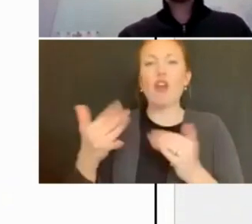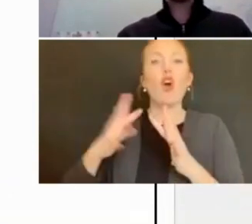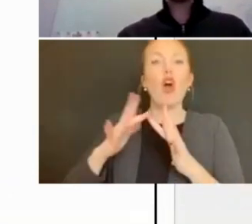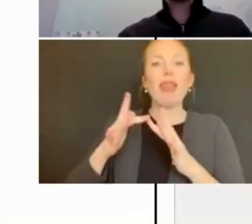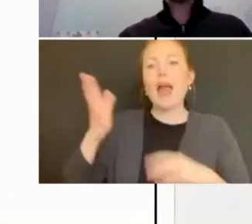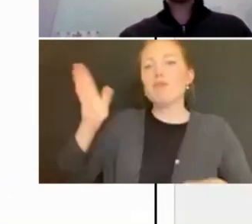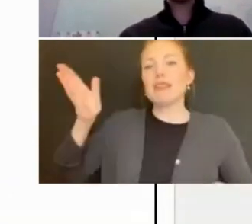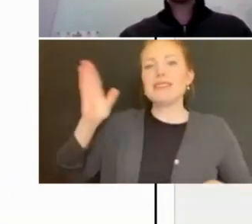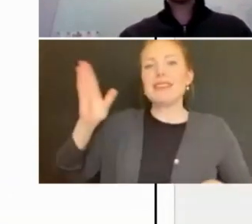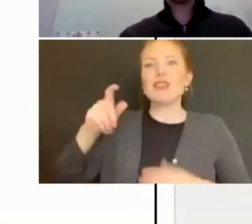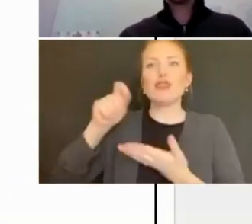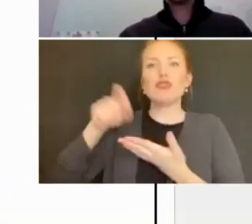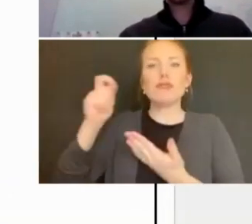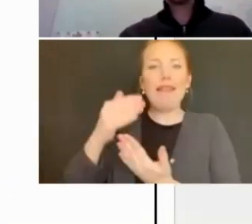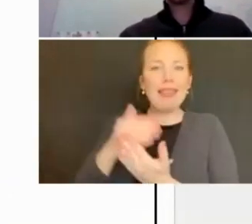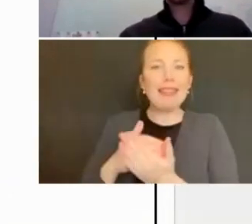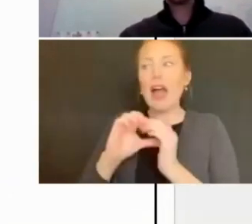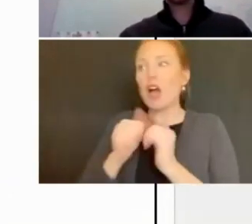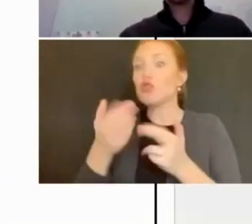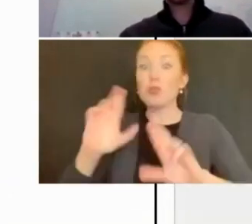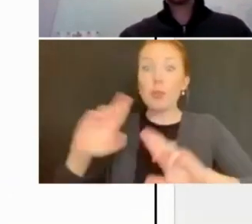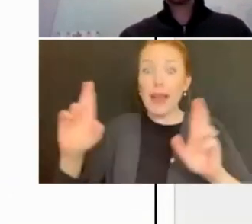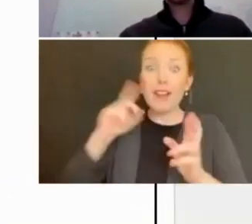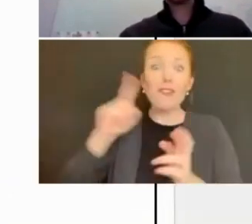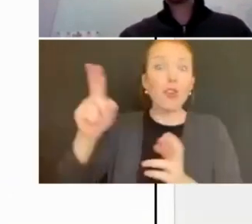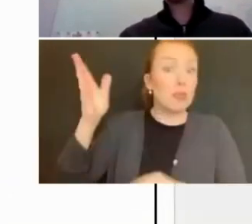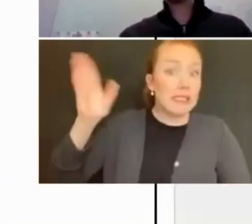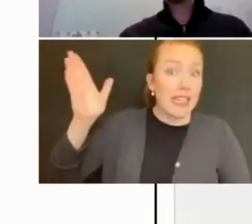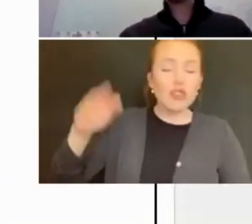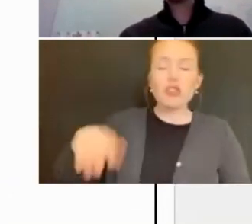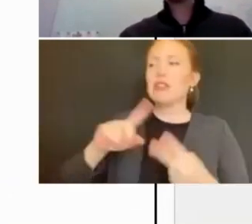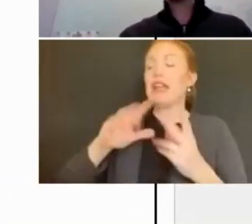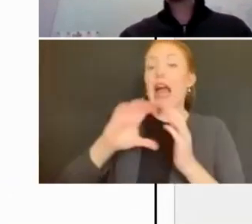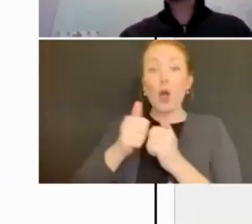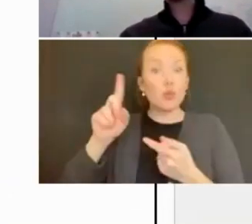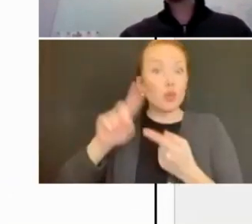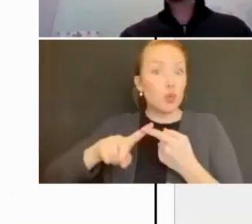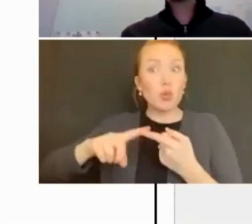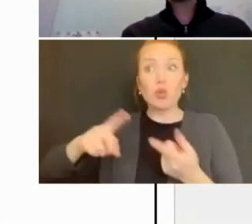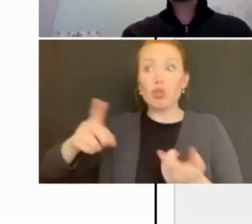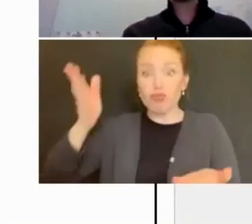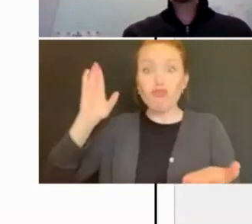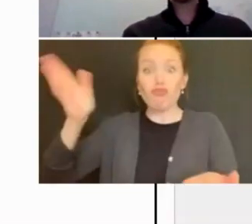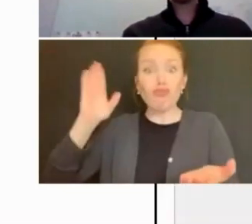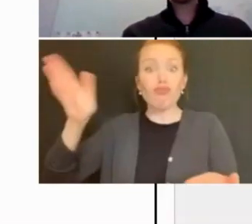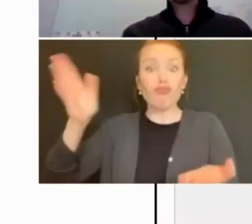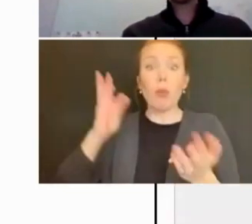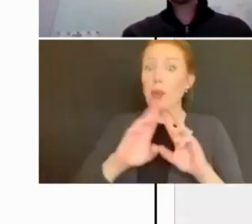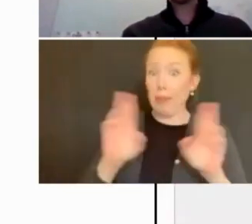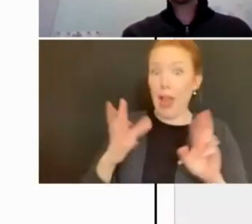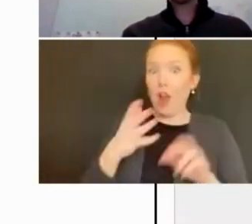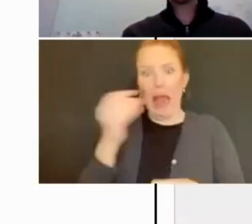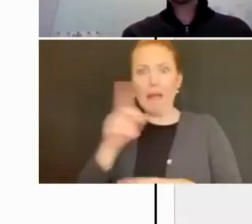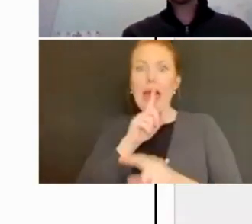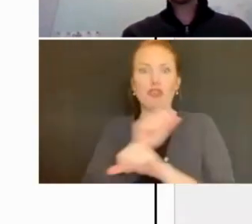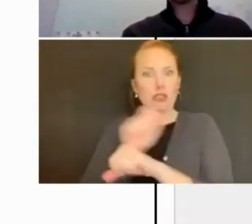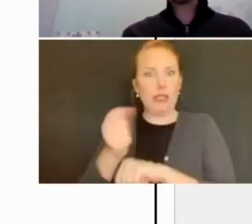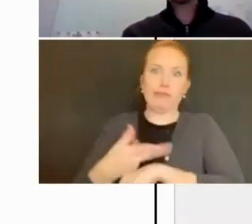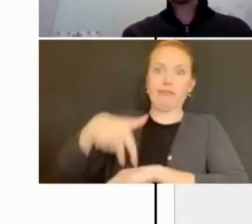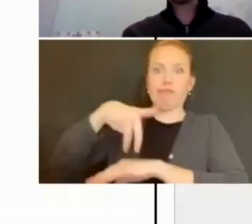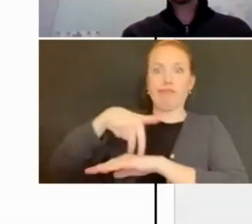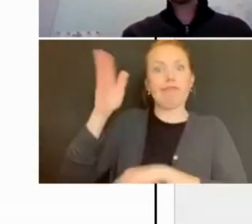some tips on how to prepare for a presentation, how to give the presentation. And it's a great resource to put in the classroom or give out to